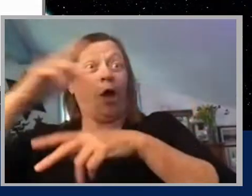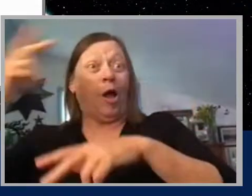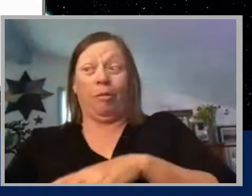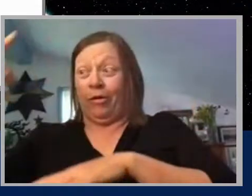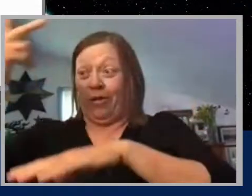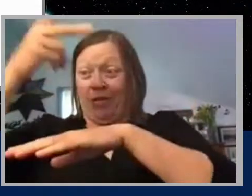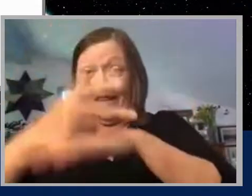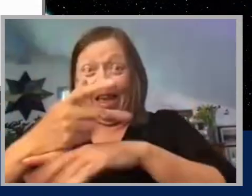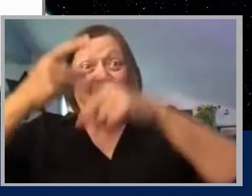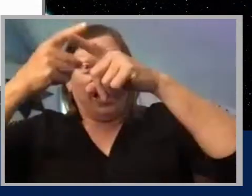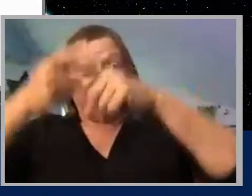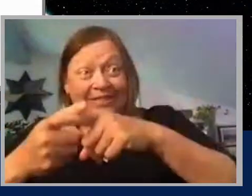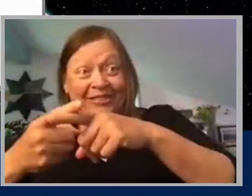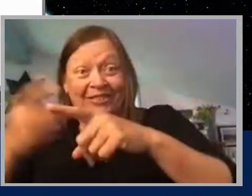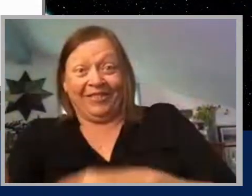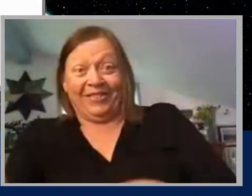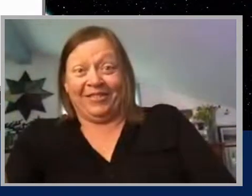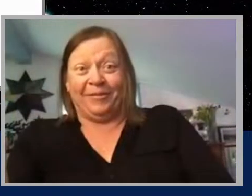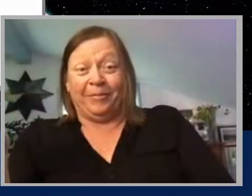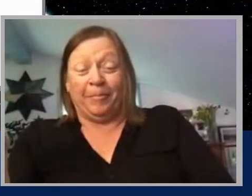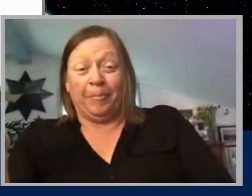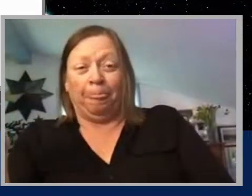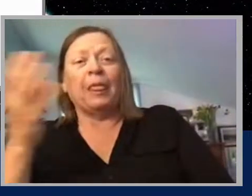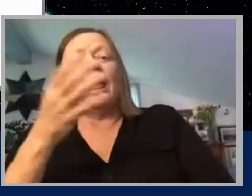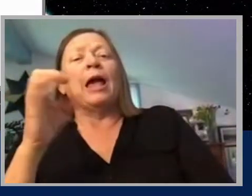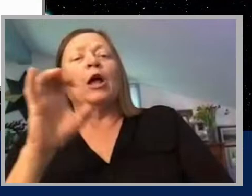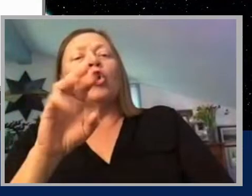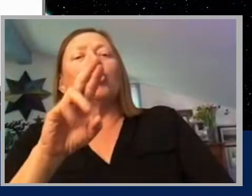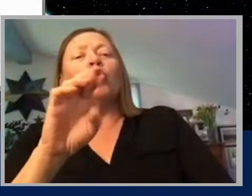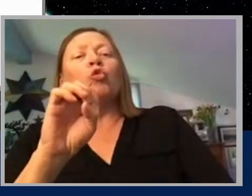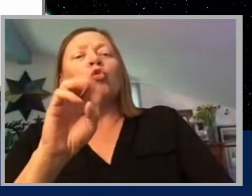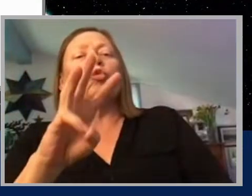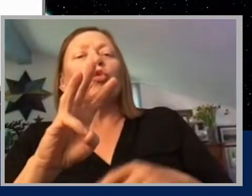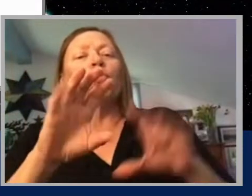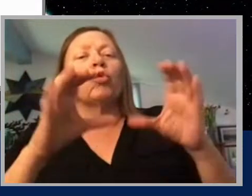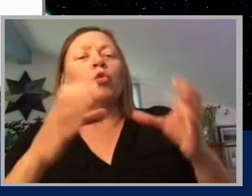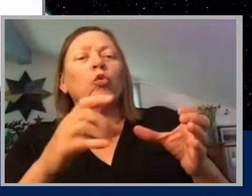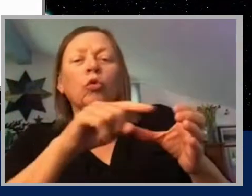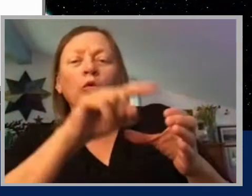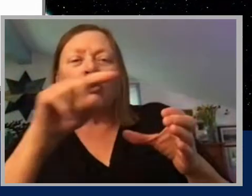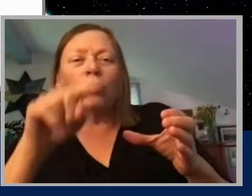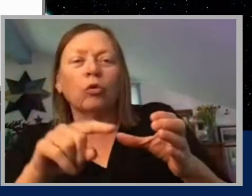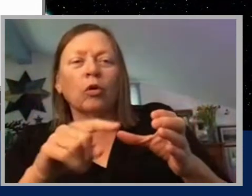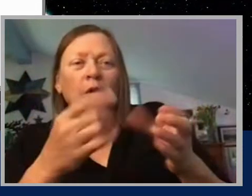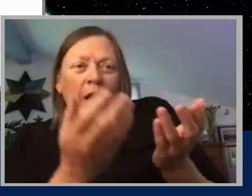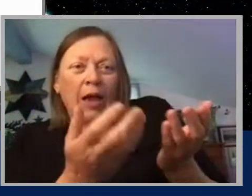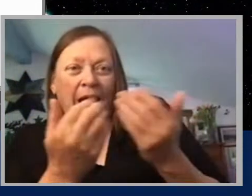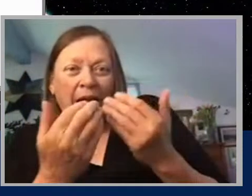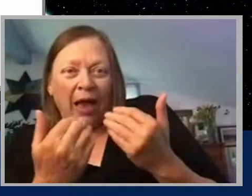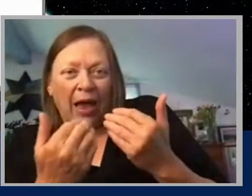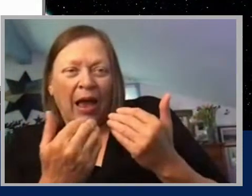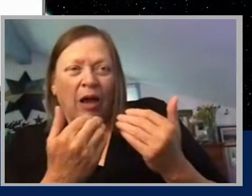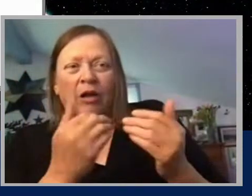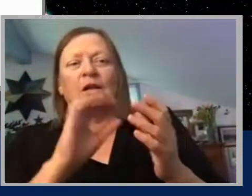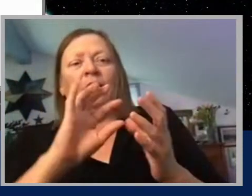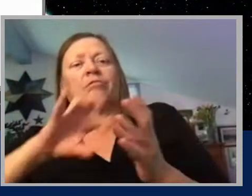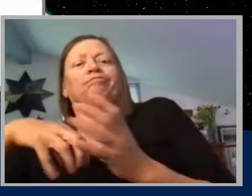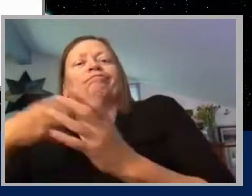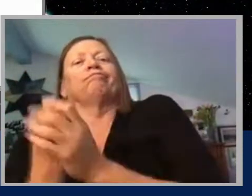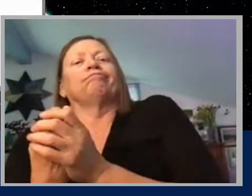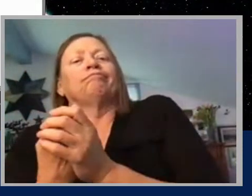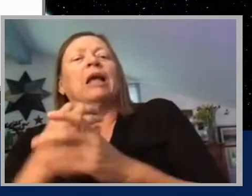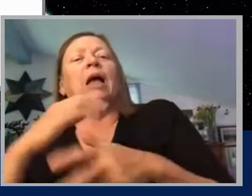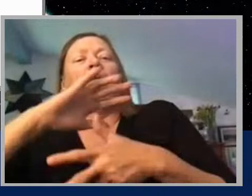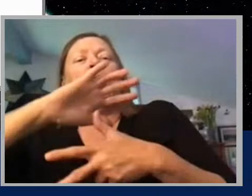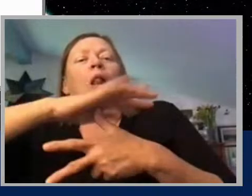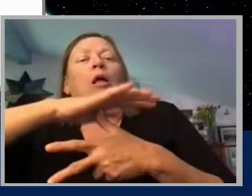is also where we put the crew to get them back home to the shore. They gather into these helicopters on this helideck as well.